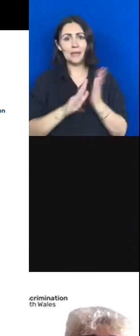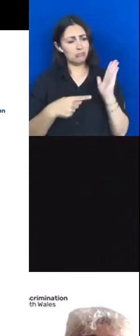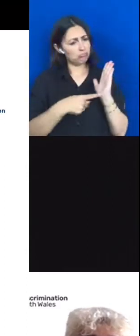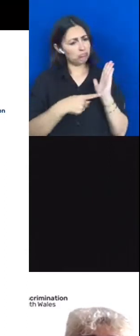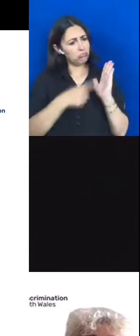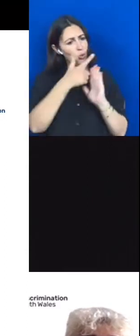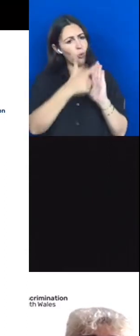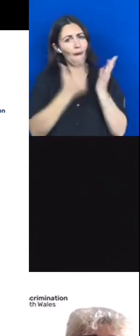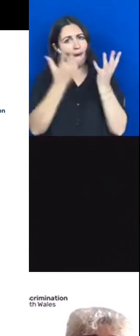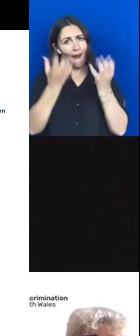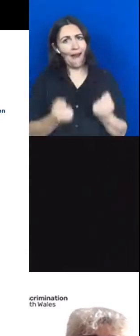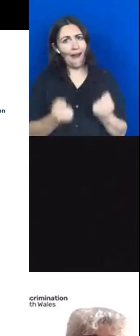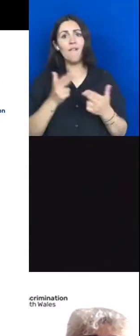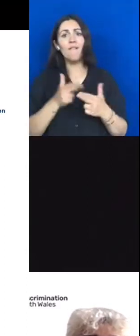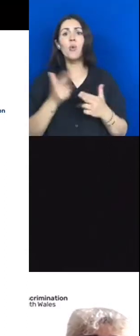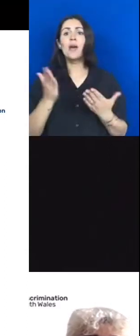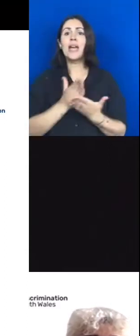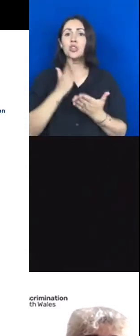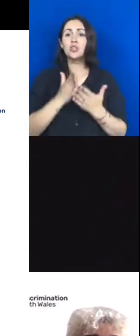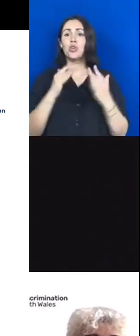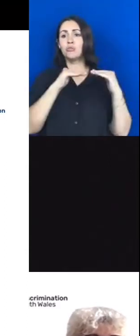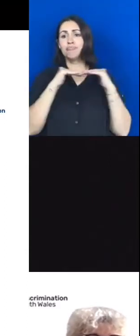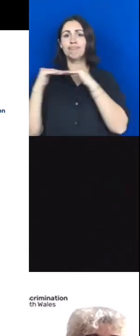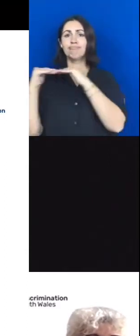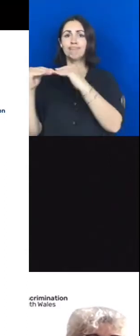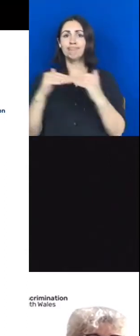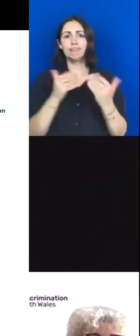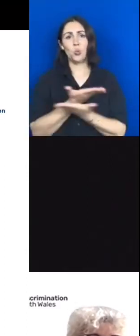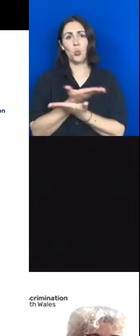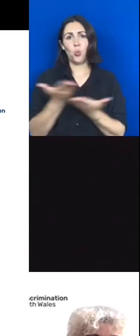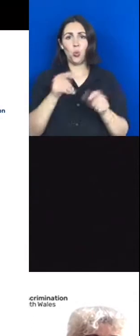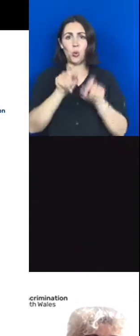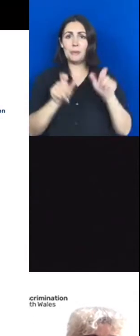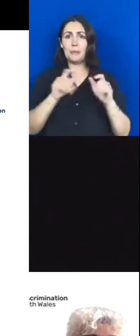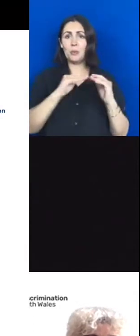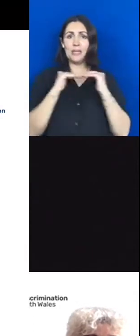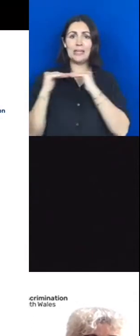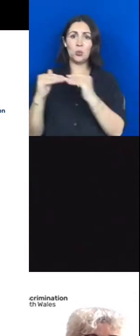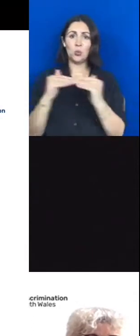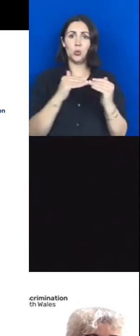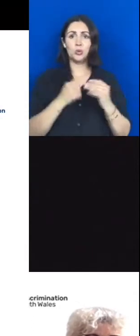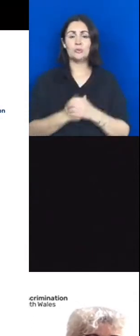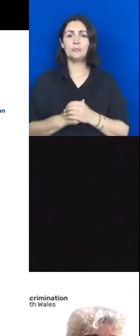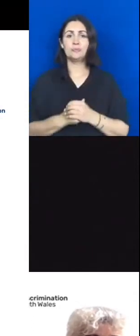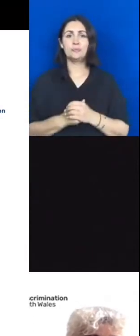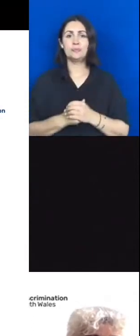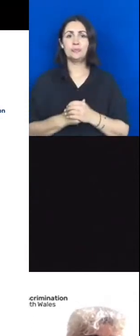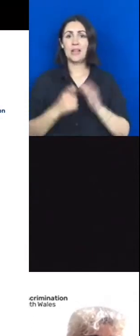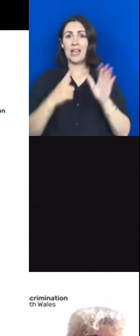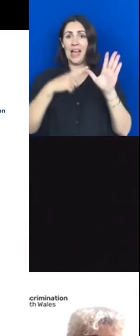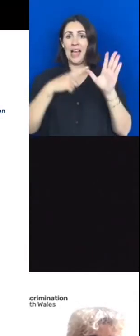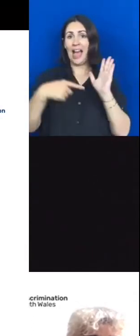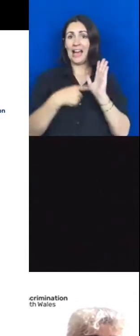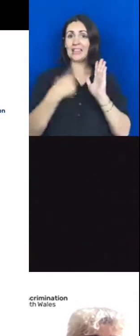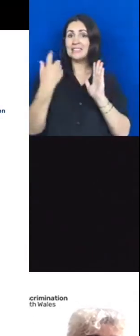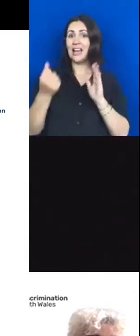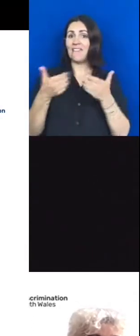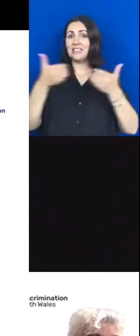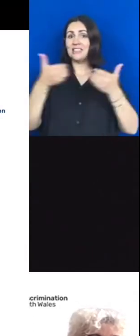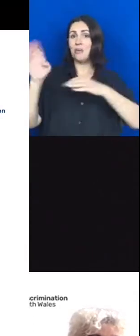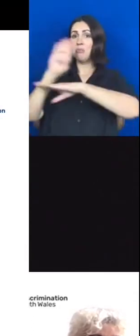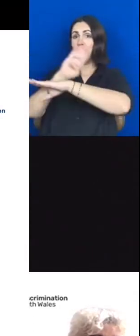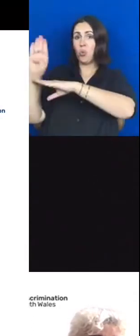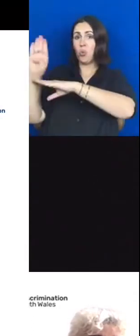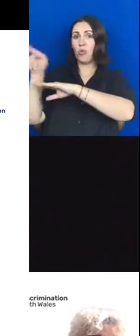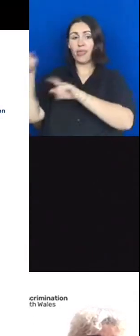all persons. The Act creates the role of an independent president and board.